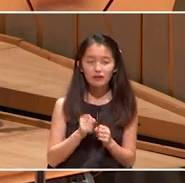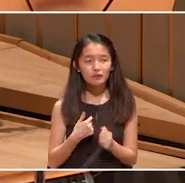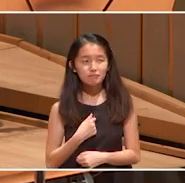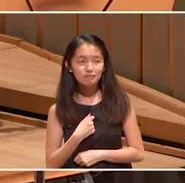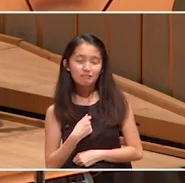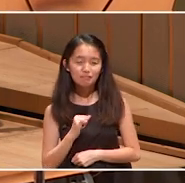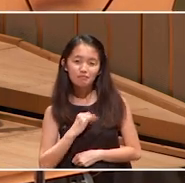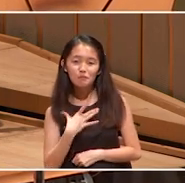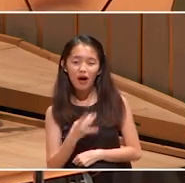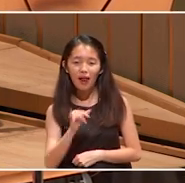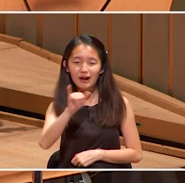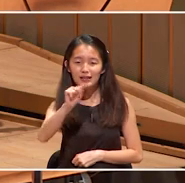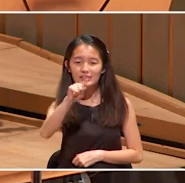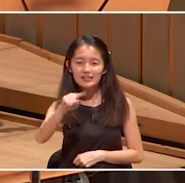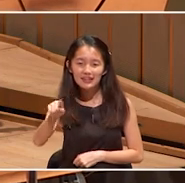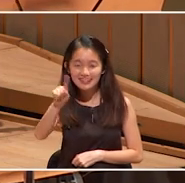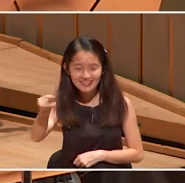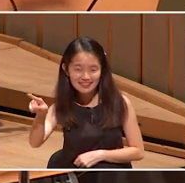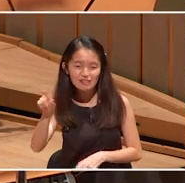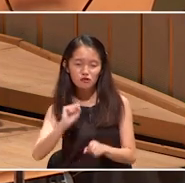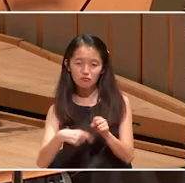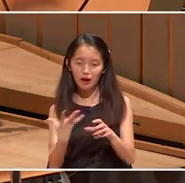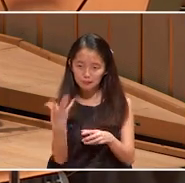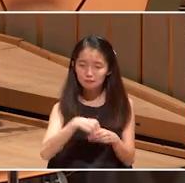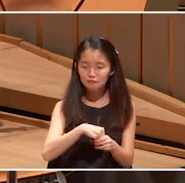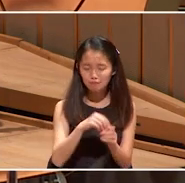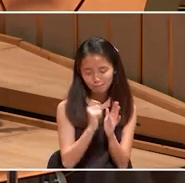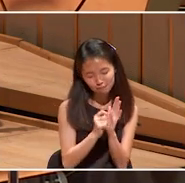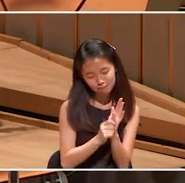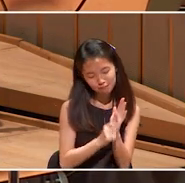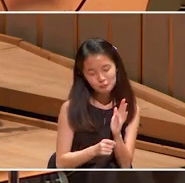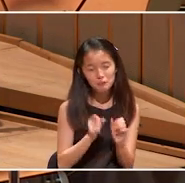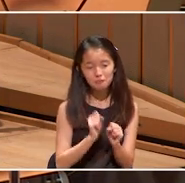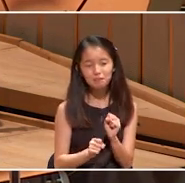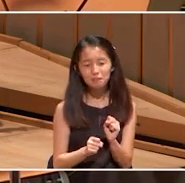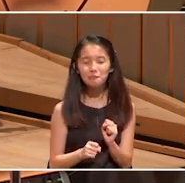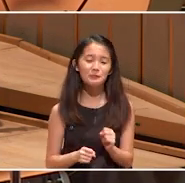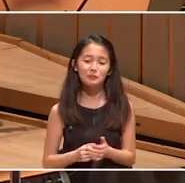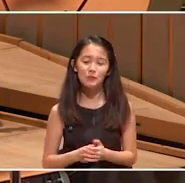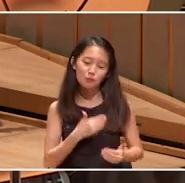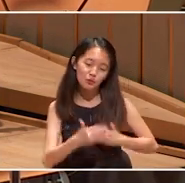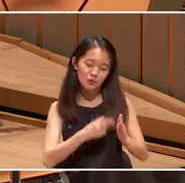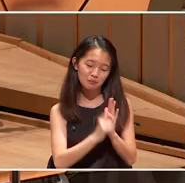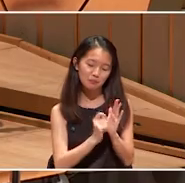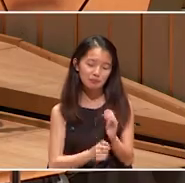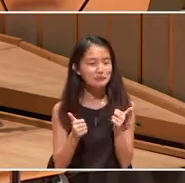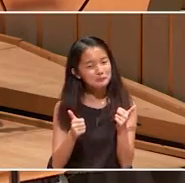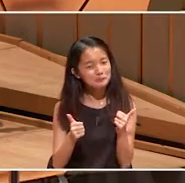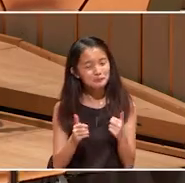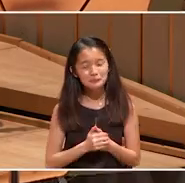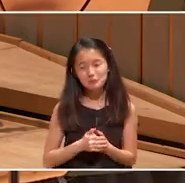in there. Sorry. But that was really a lovely process to do it. So thank you. Thank you for that.